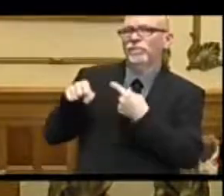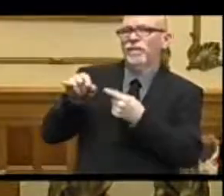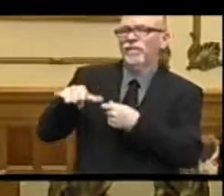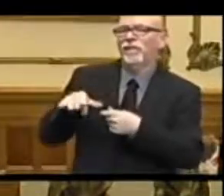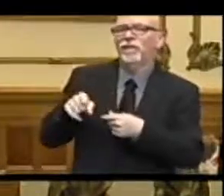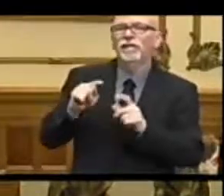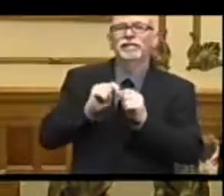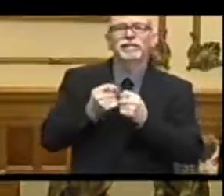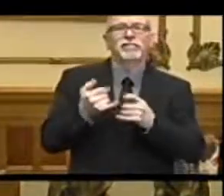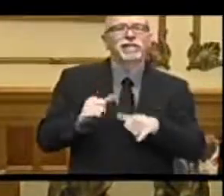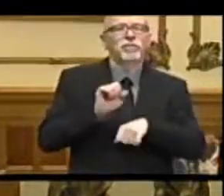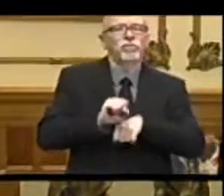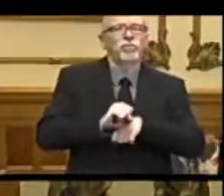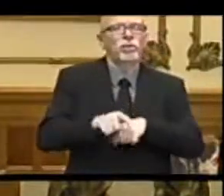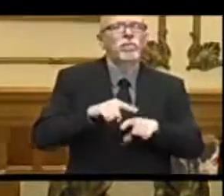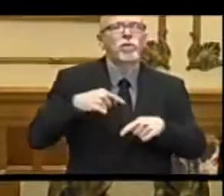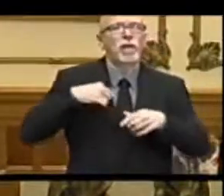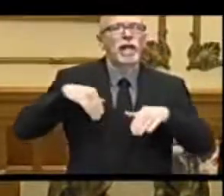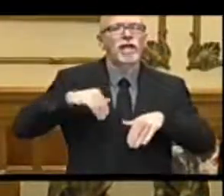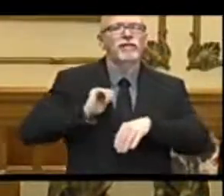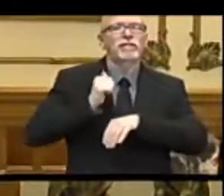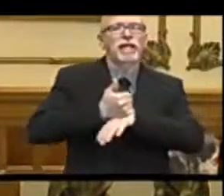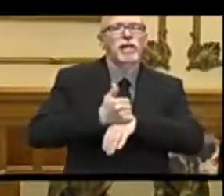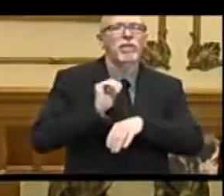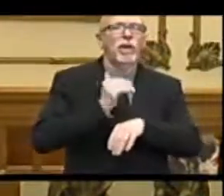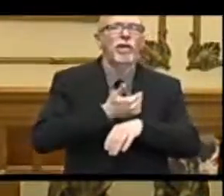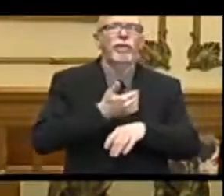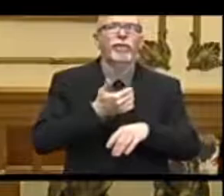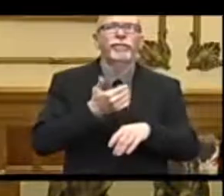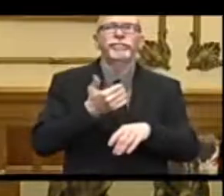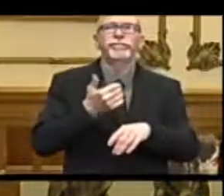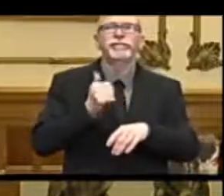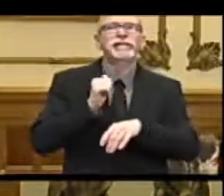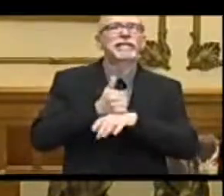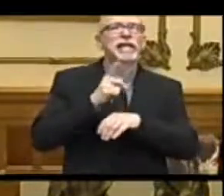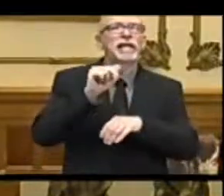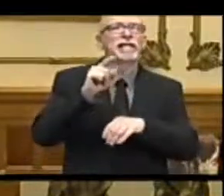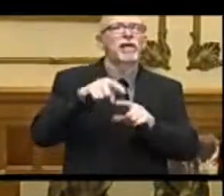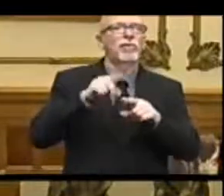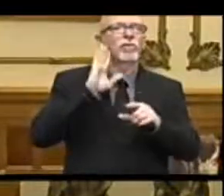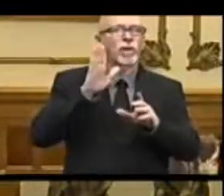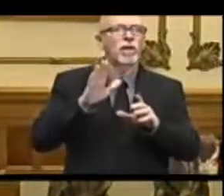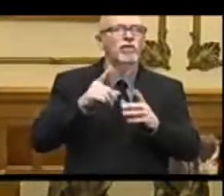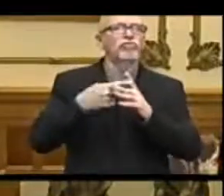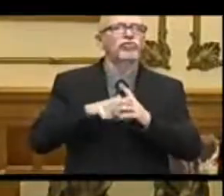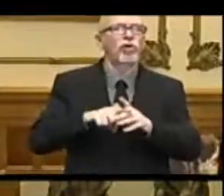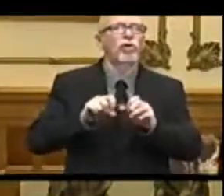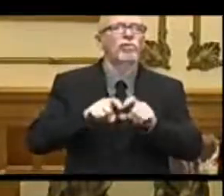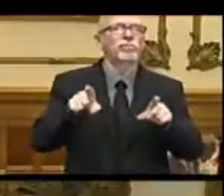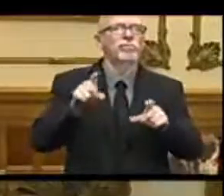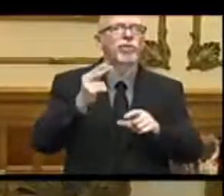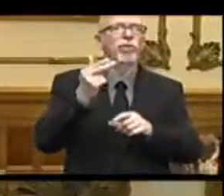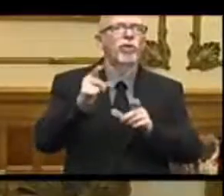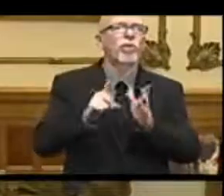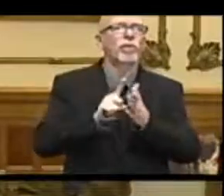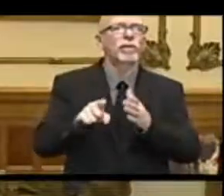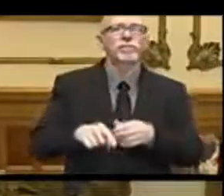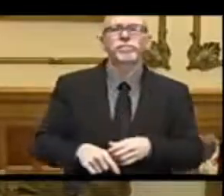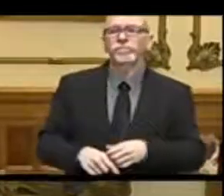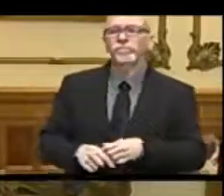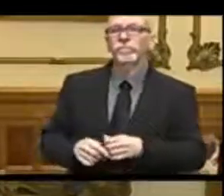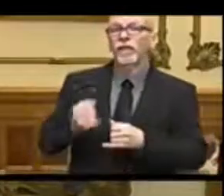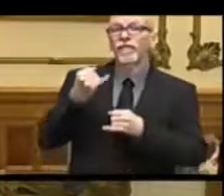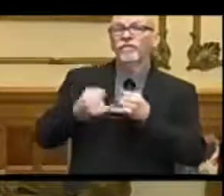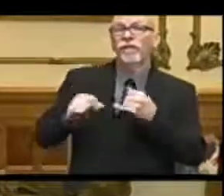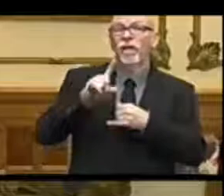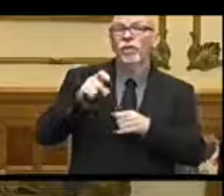and the team is working on it, but we have not established a set date for when we'll roll that out. Our final question is